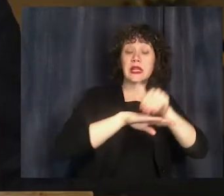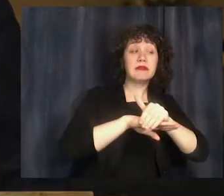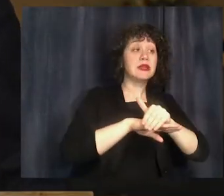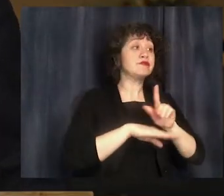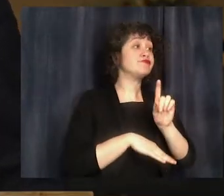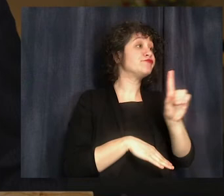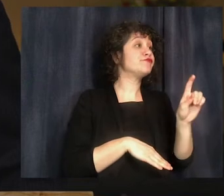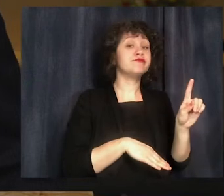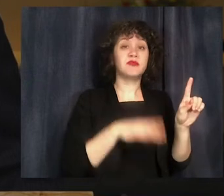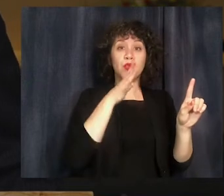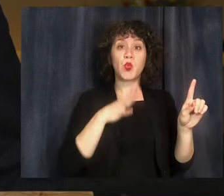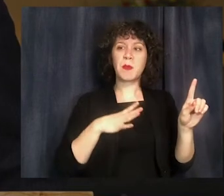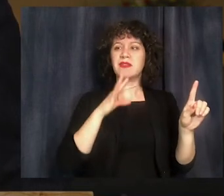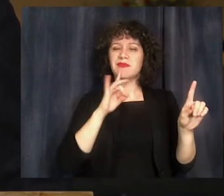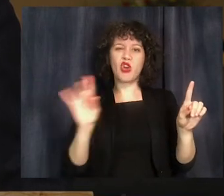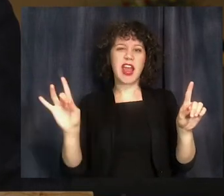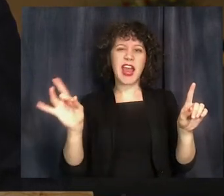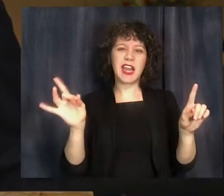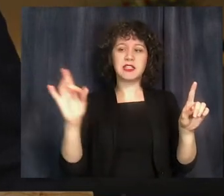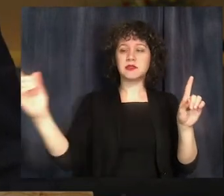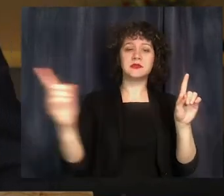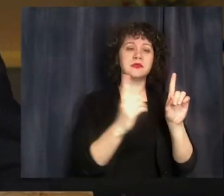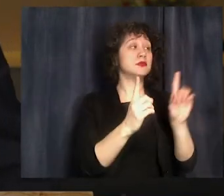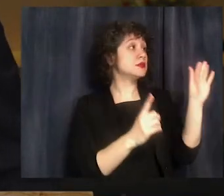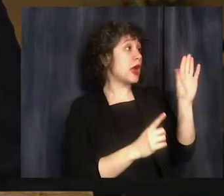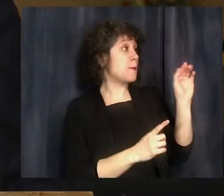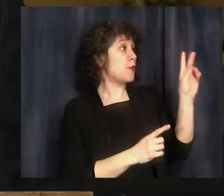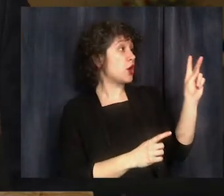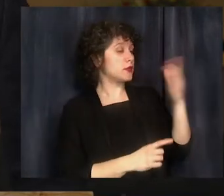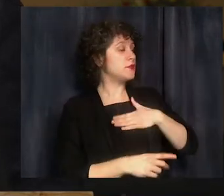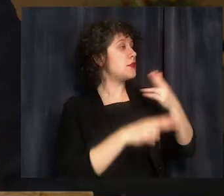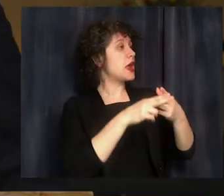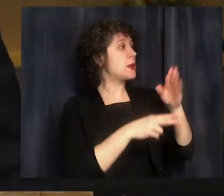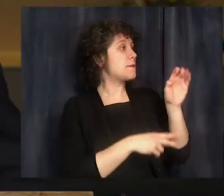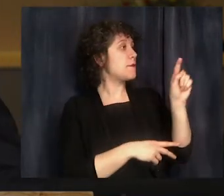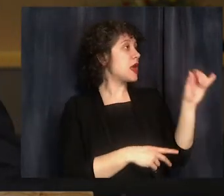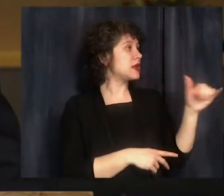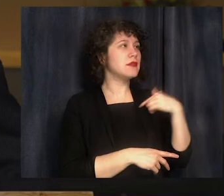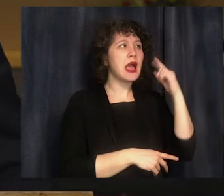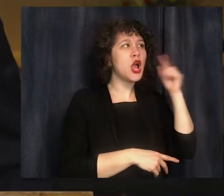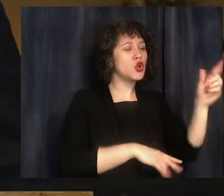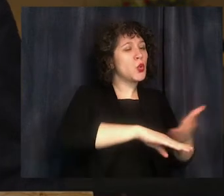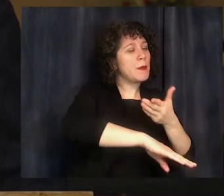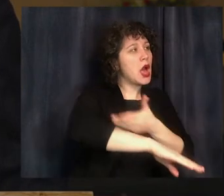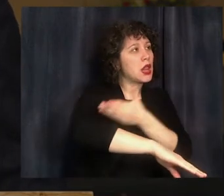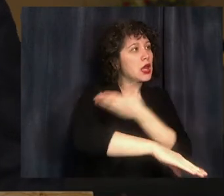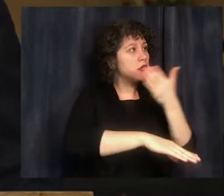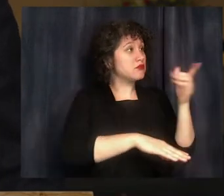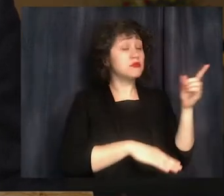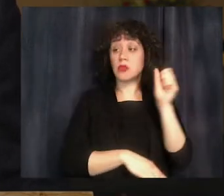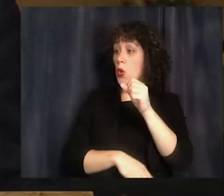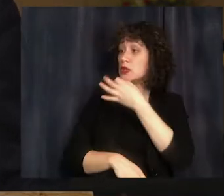80s approached me and said, "Hi, Mark, my name is Betty, and I hear you're remodeling." I said, "Yes, I am. I'm getting close to being